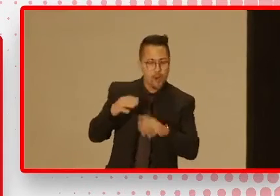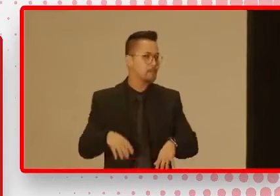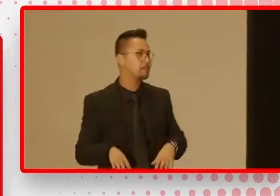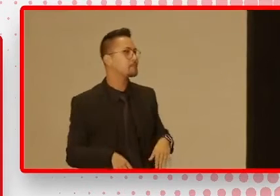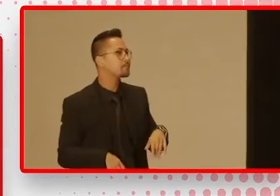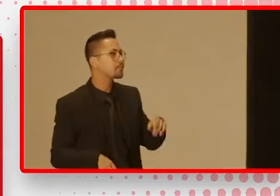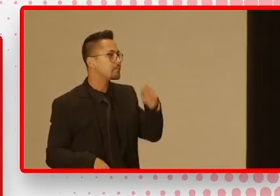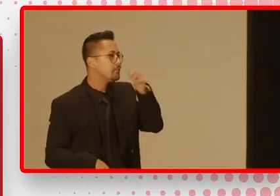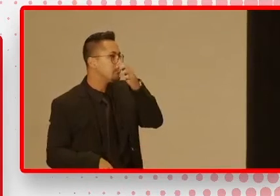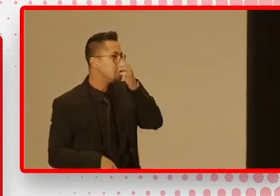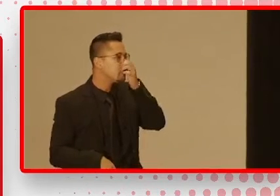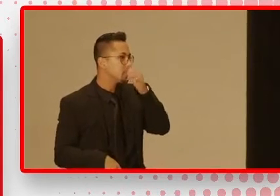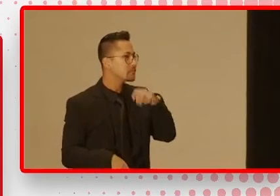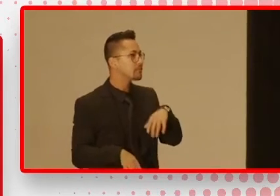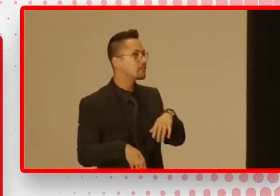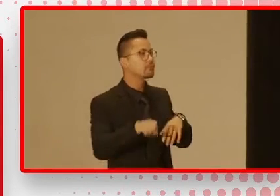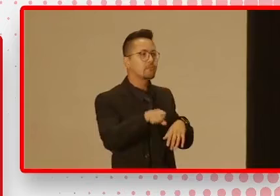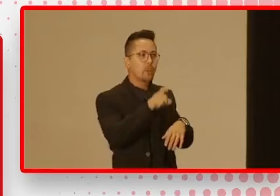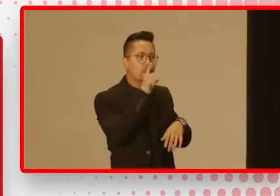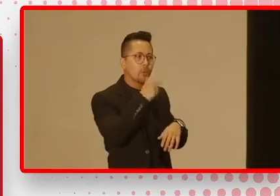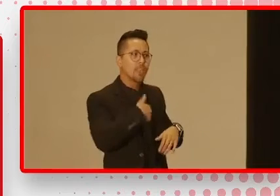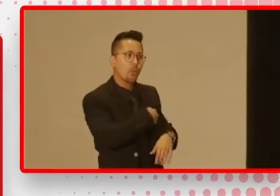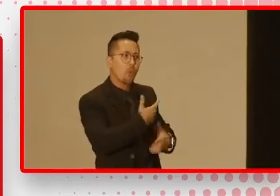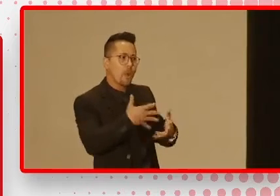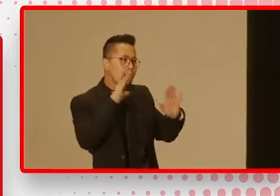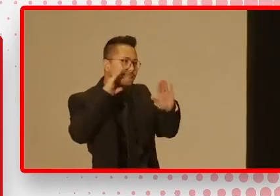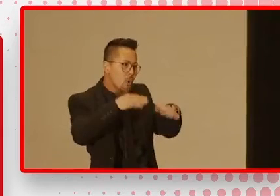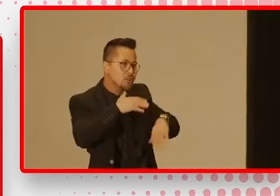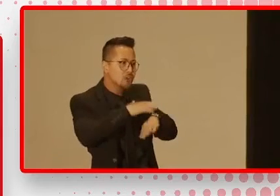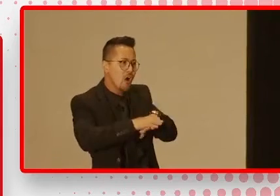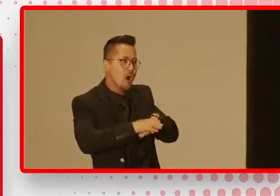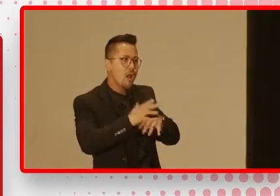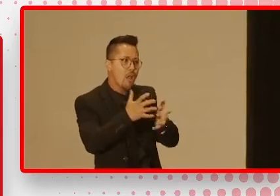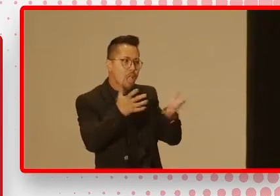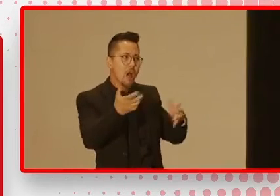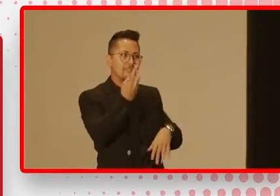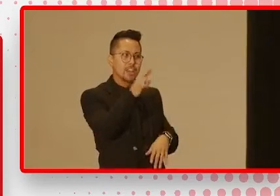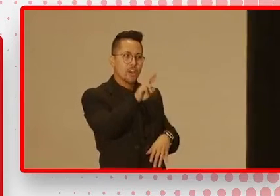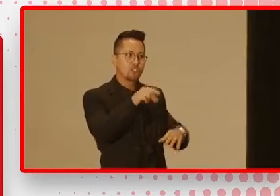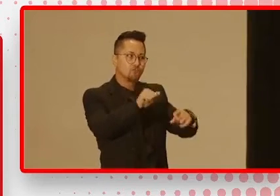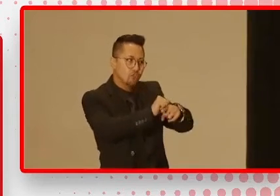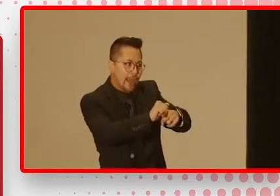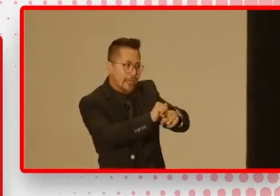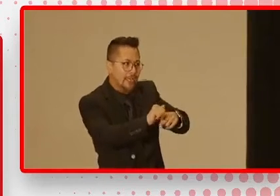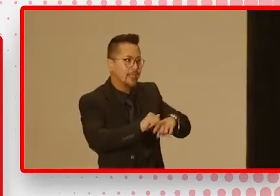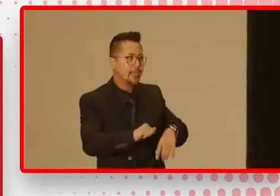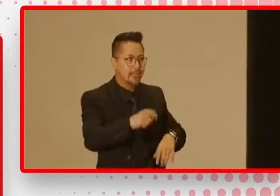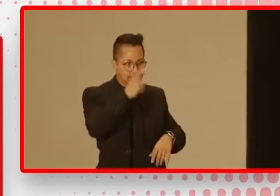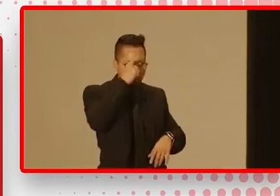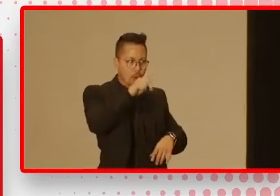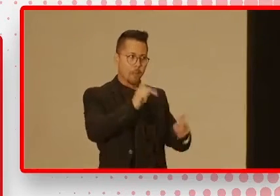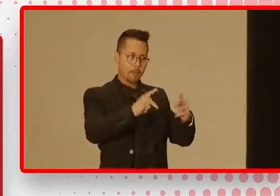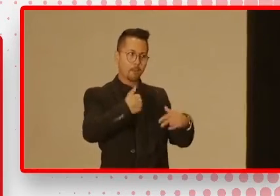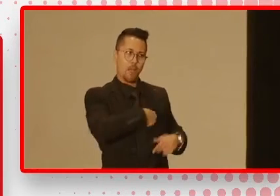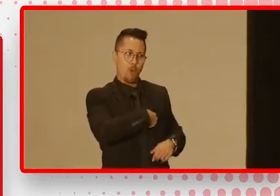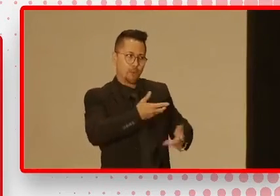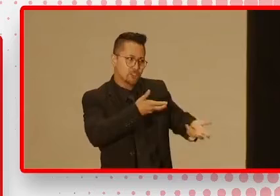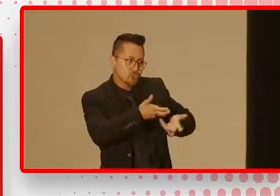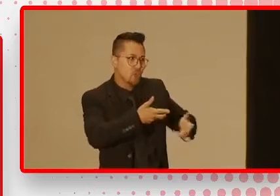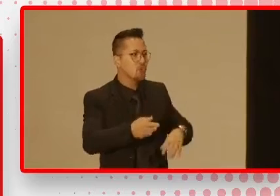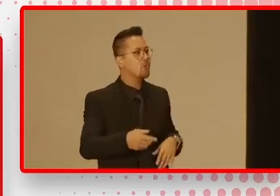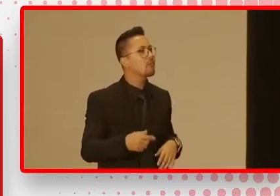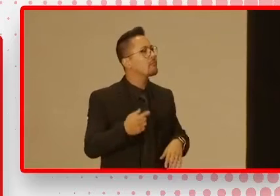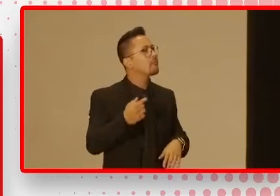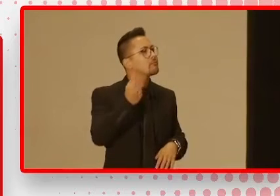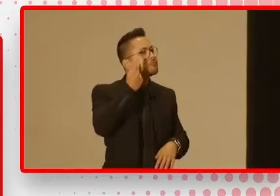We really want to focus on a lot of vocational training for the individuals that we serve. Yeah. We provide